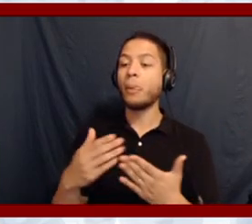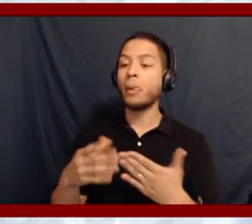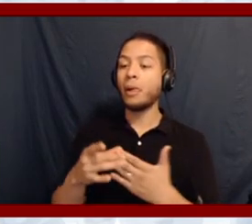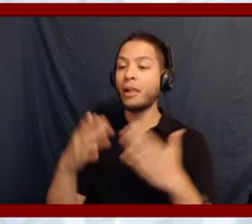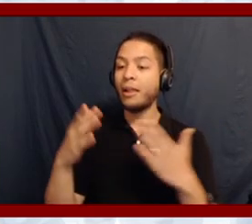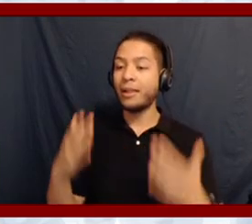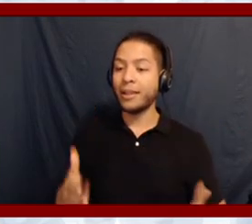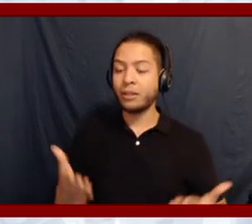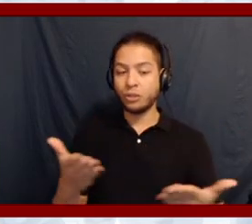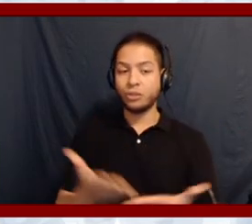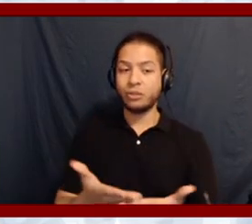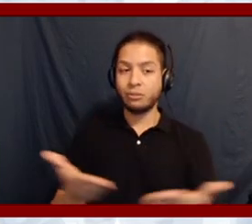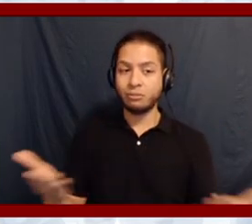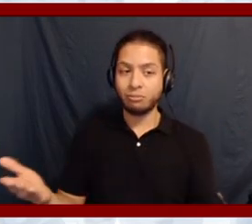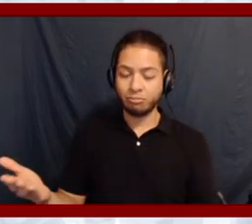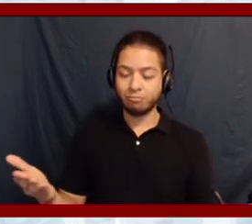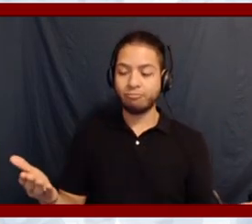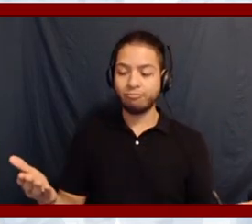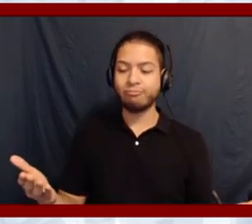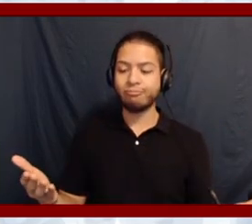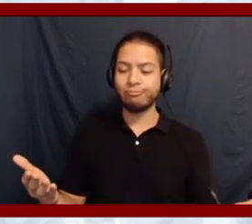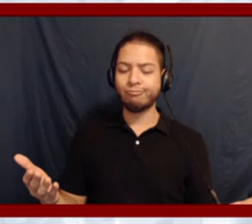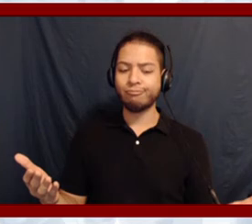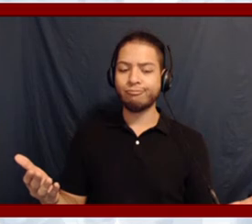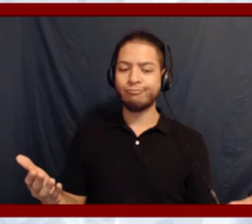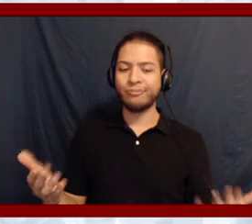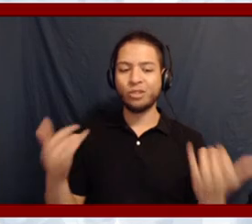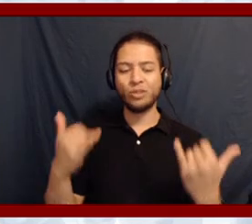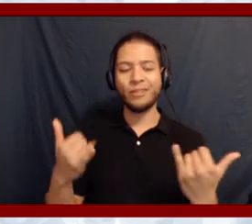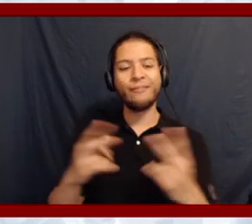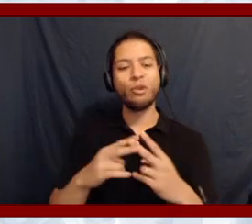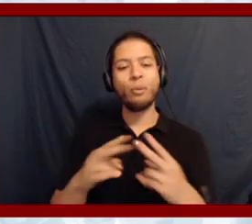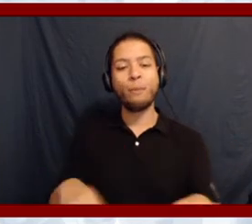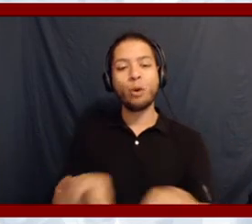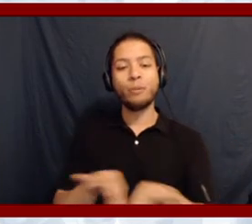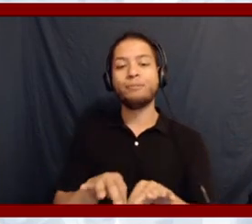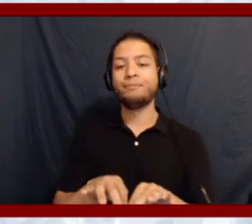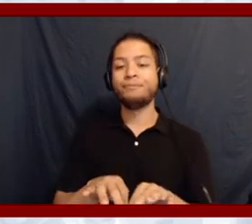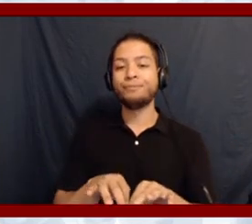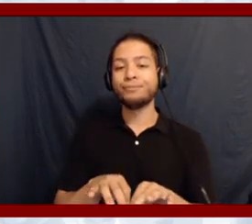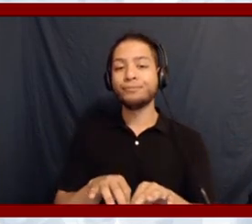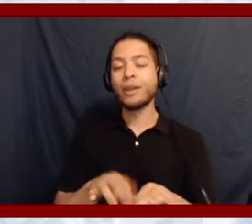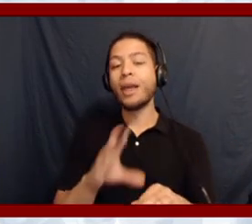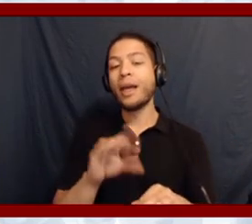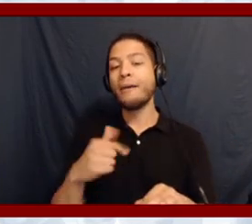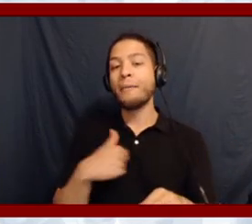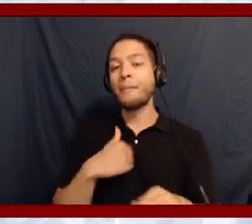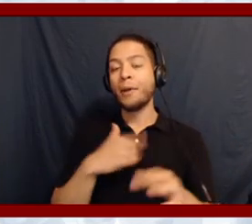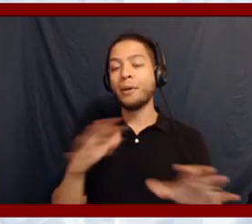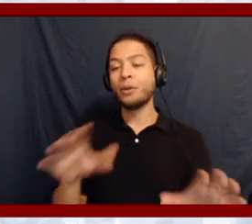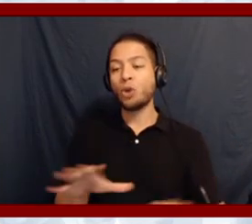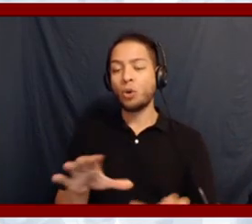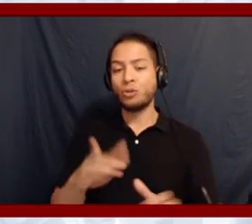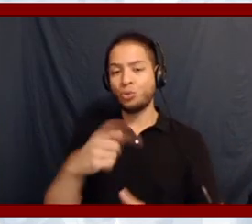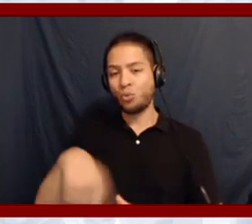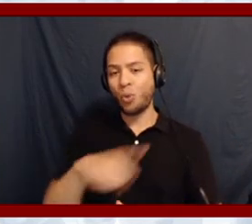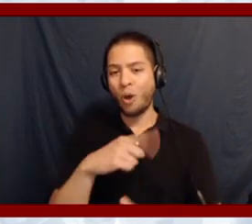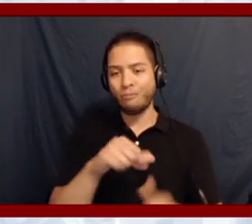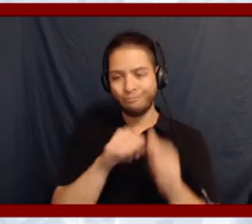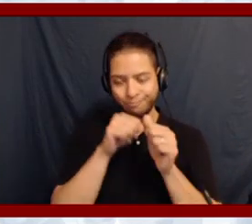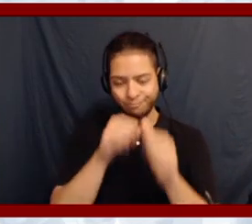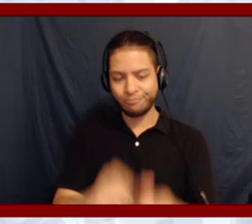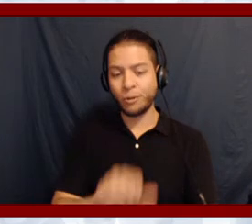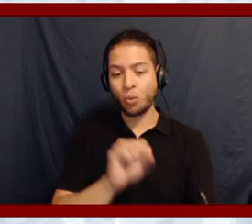today is critically important, and I encourage you to continue to do this. You know, I appreciate Dr. Fauci and Dr.